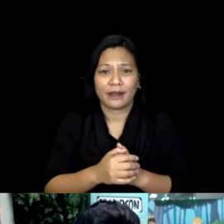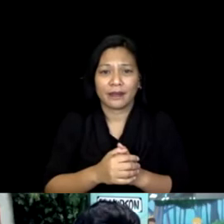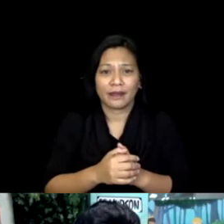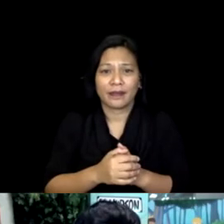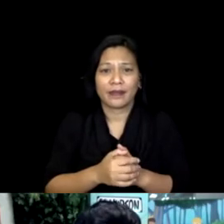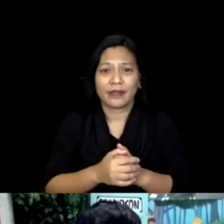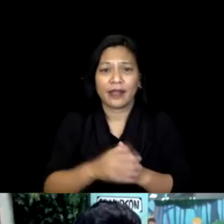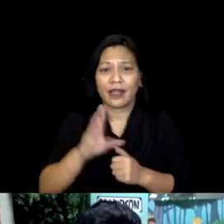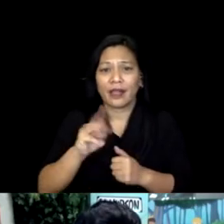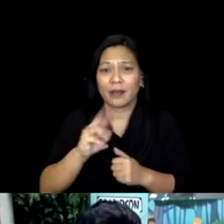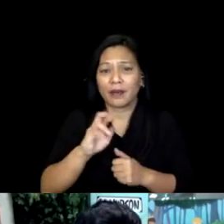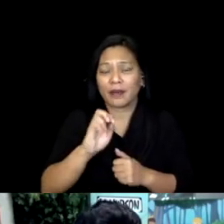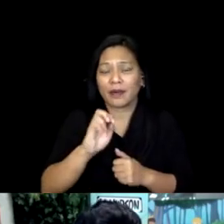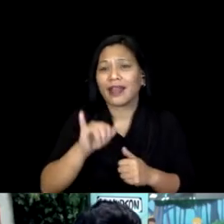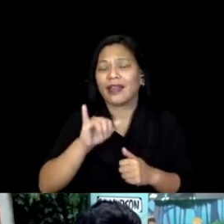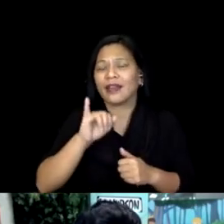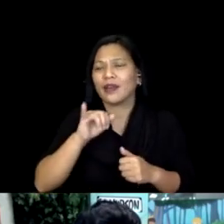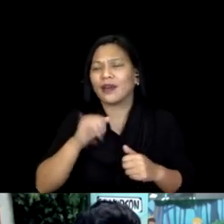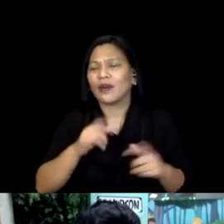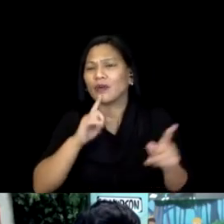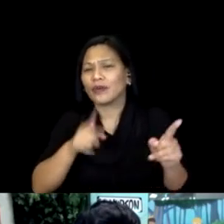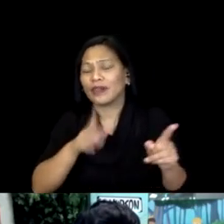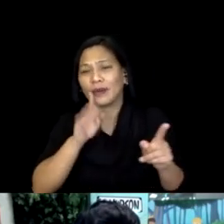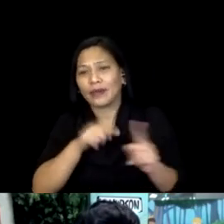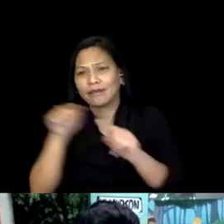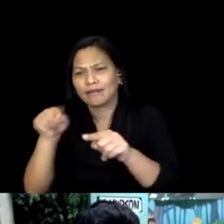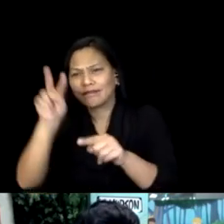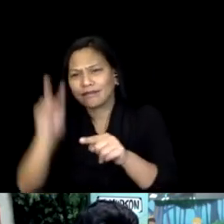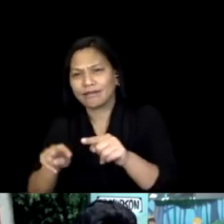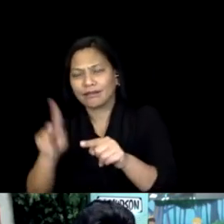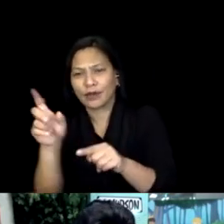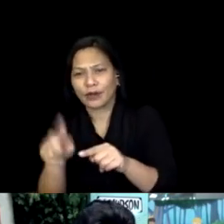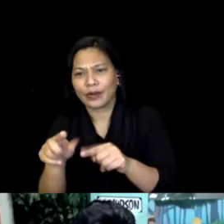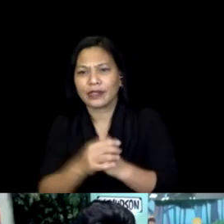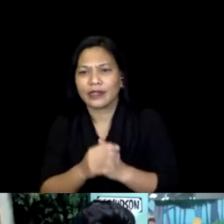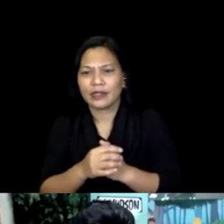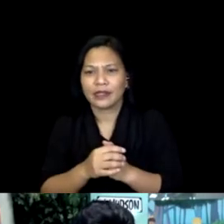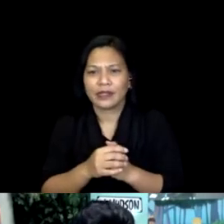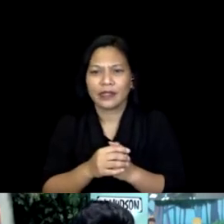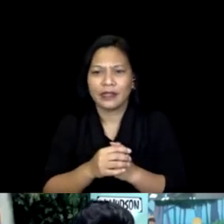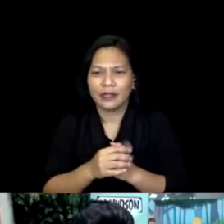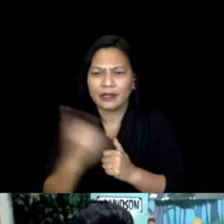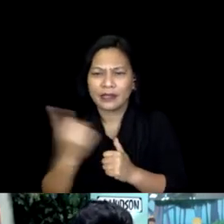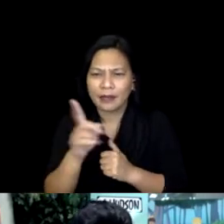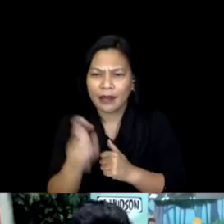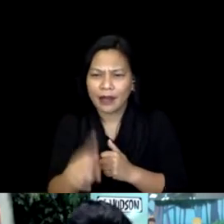and Oh. this relates, I think, this tells me that we should touch on this a little bit more. Someone's